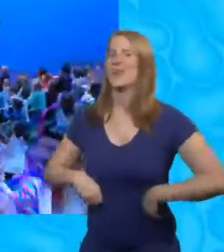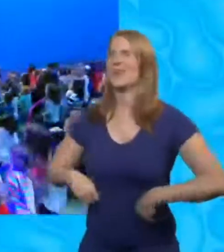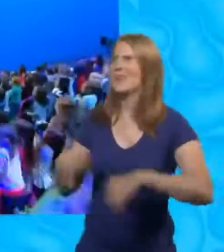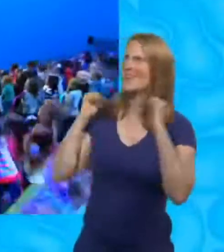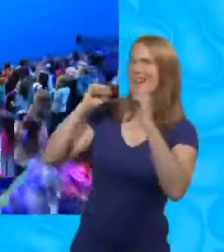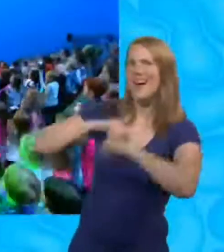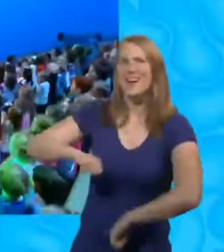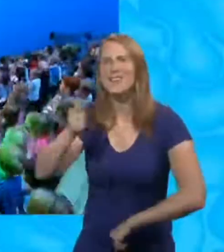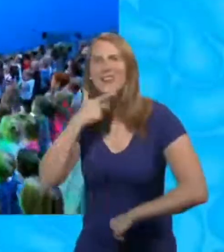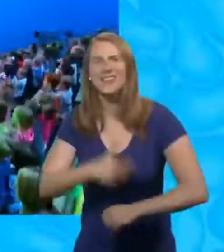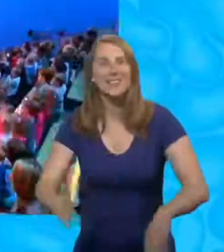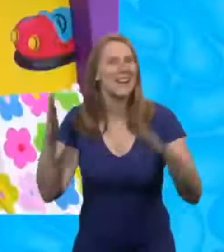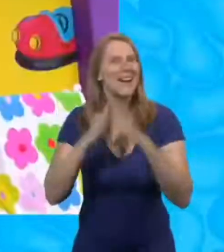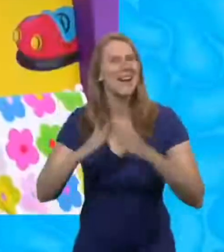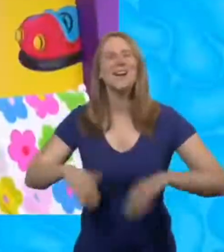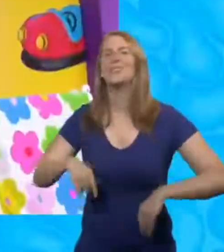Yeah!